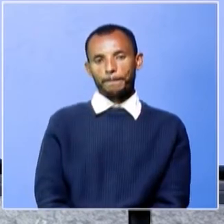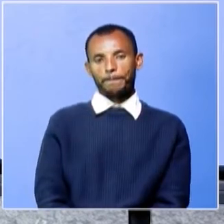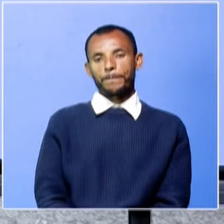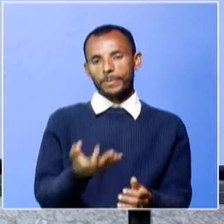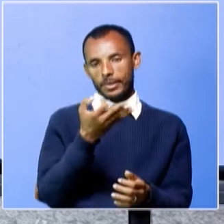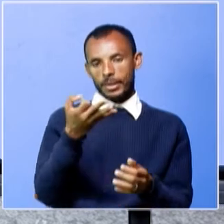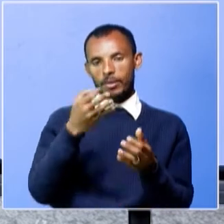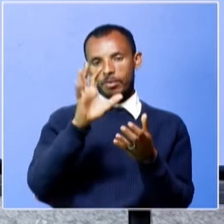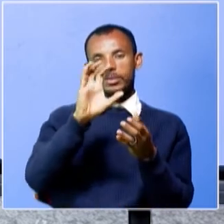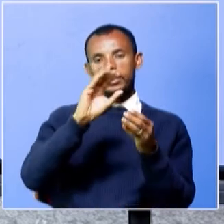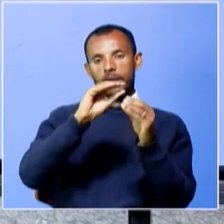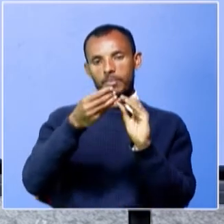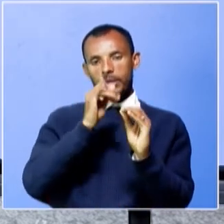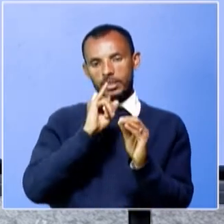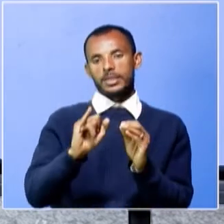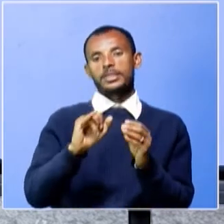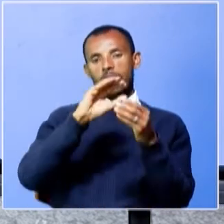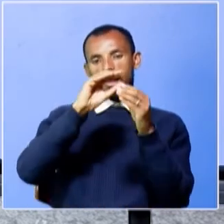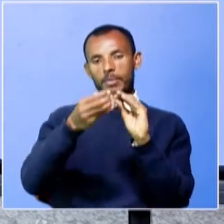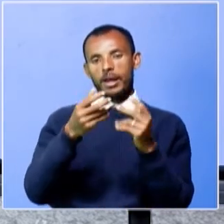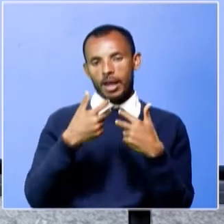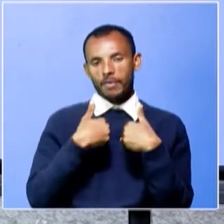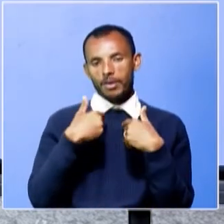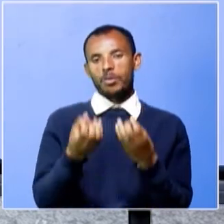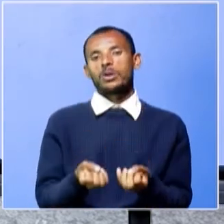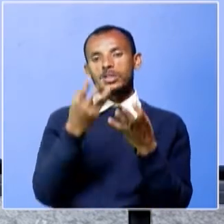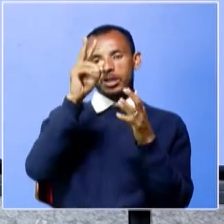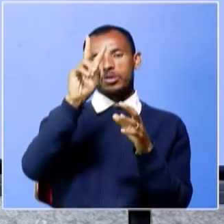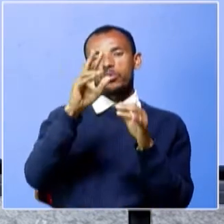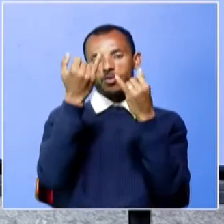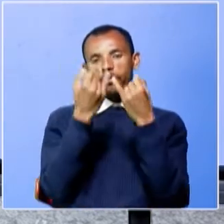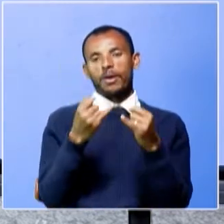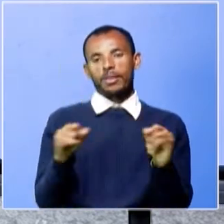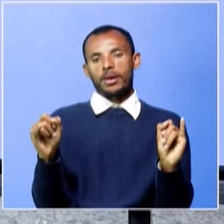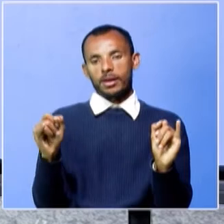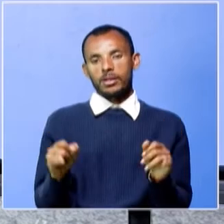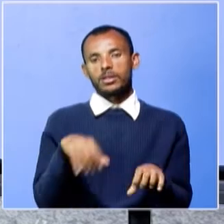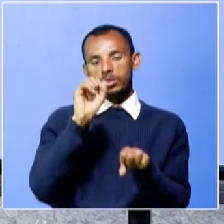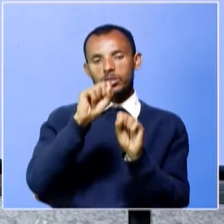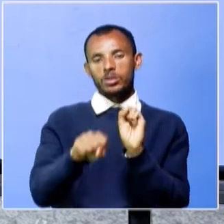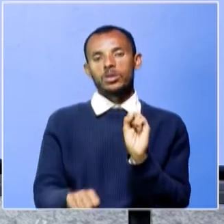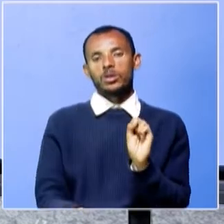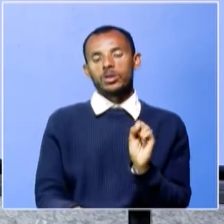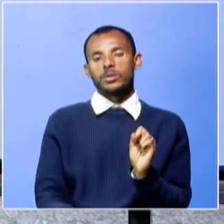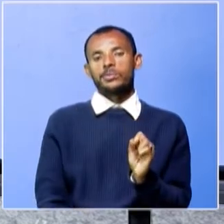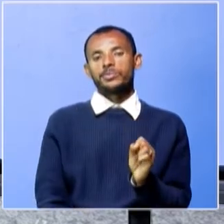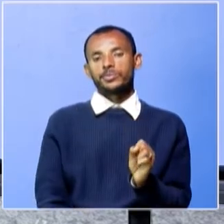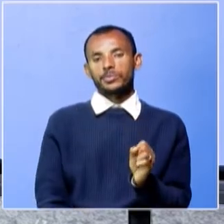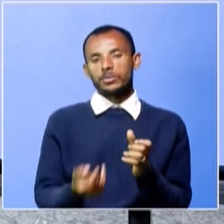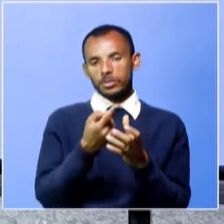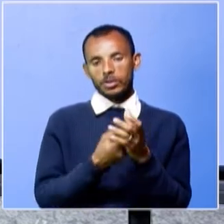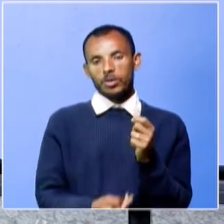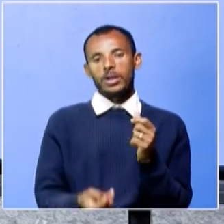Well, a composite number is a number having more than 2 factors, right? So the